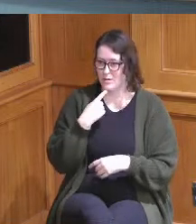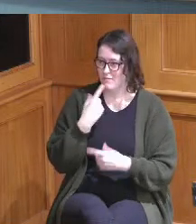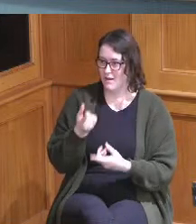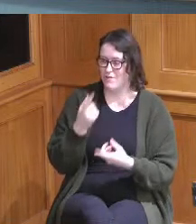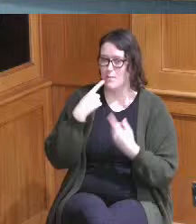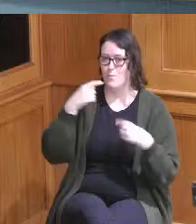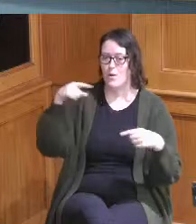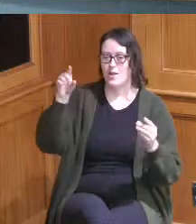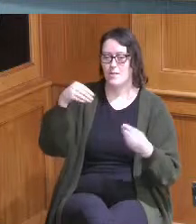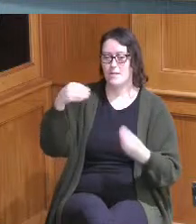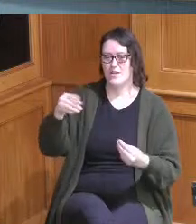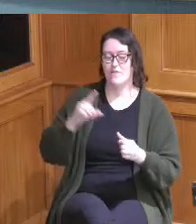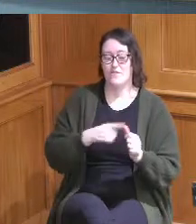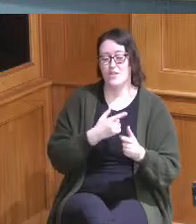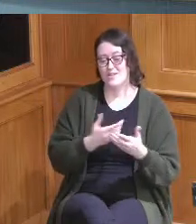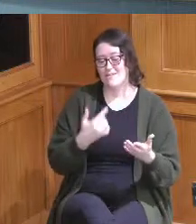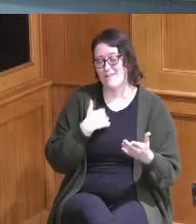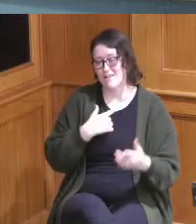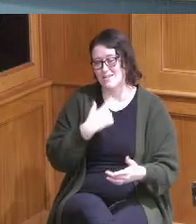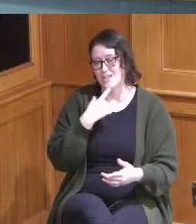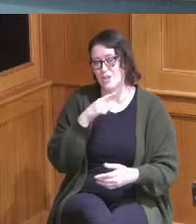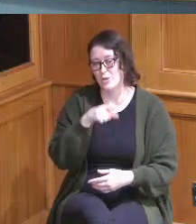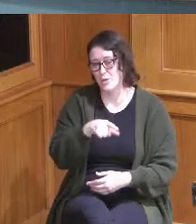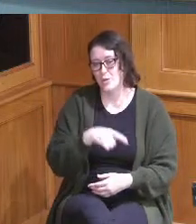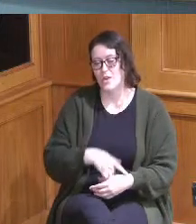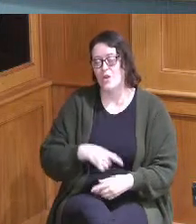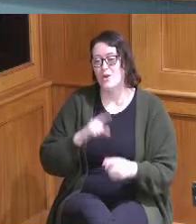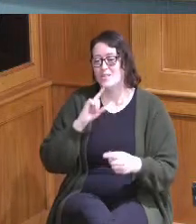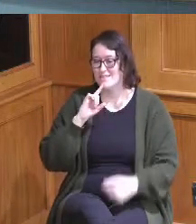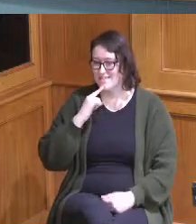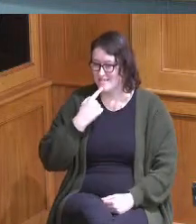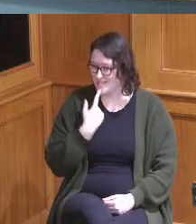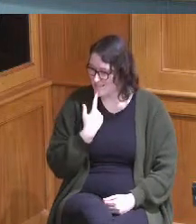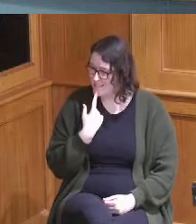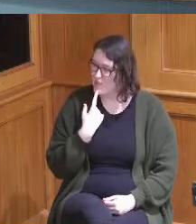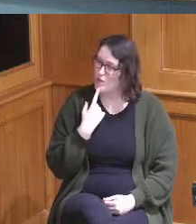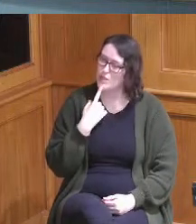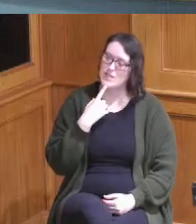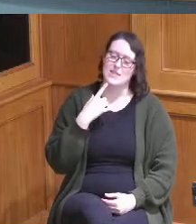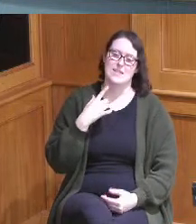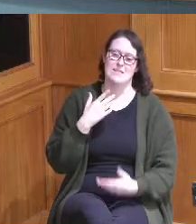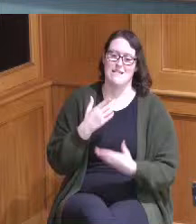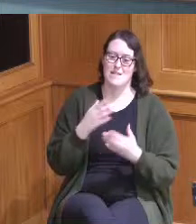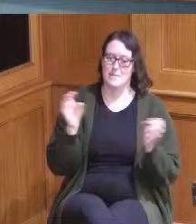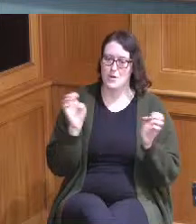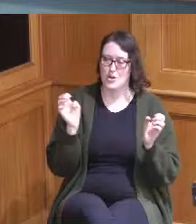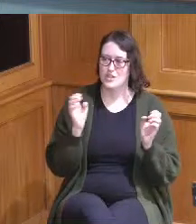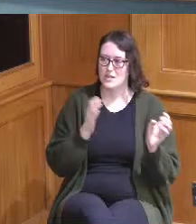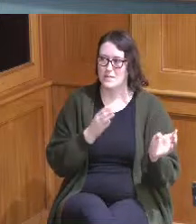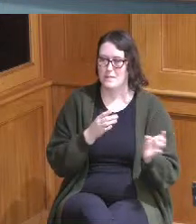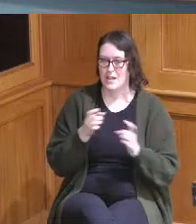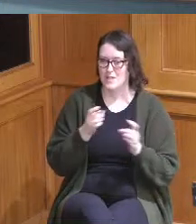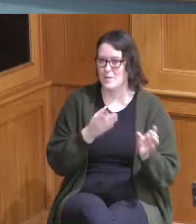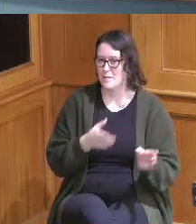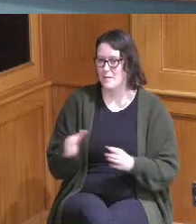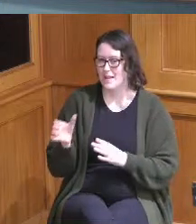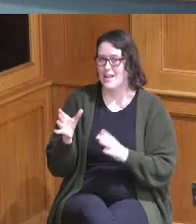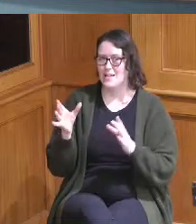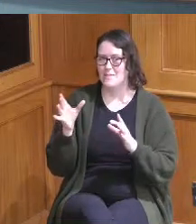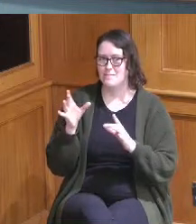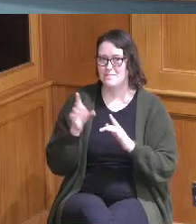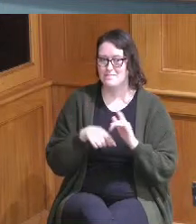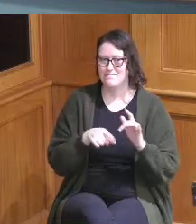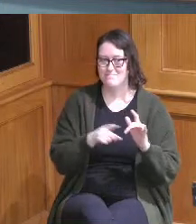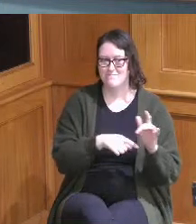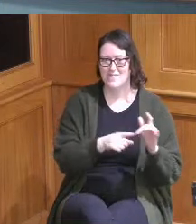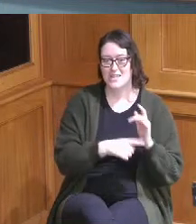proclamation, the first thing I said to you was, there are serious lapses in our emergency management plan, and somebody needs to